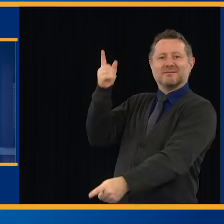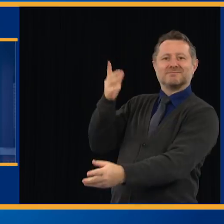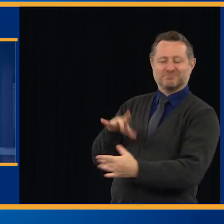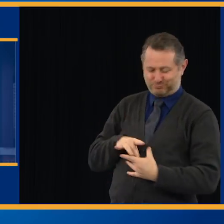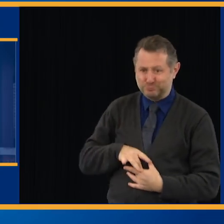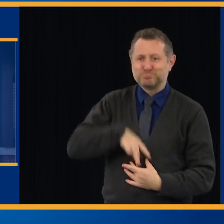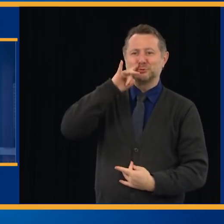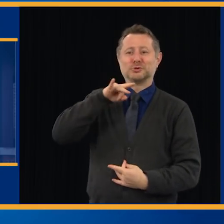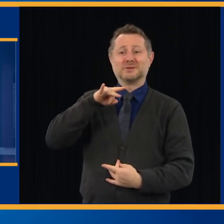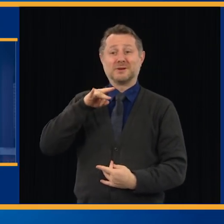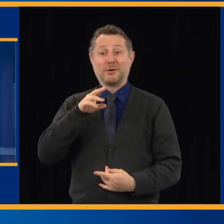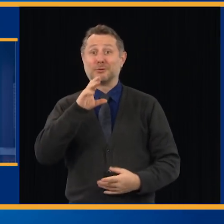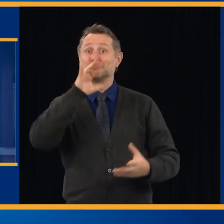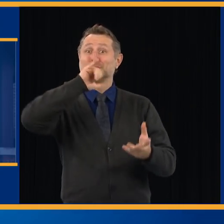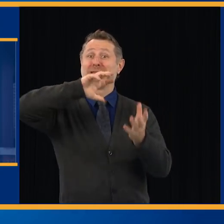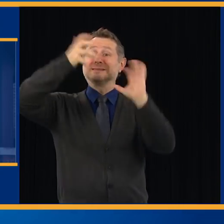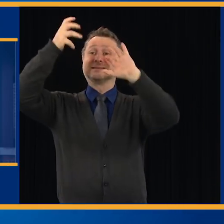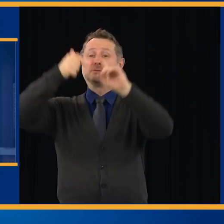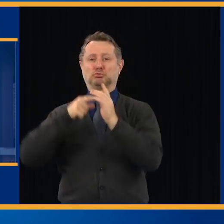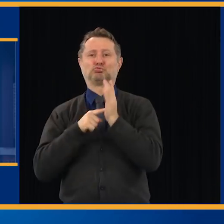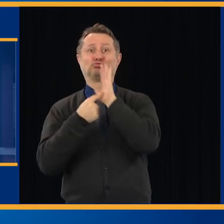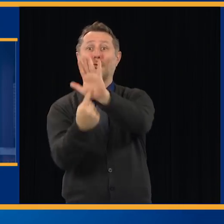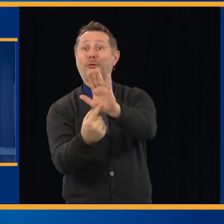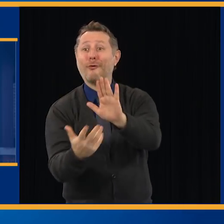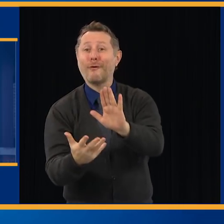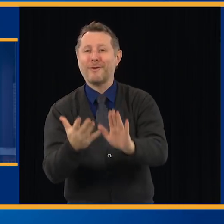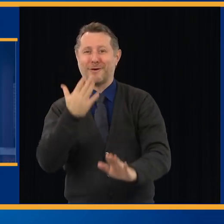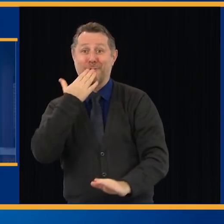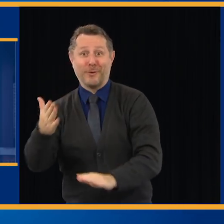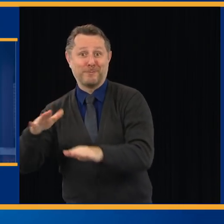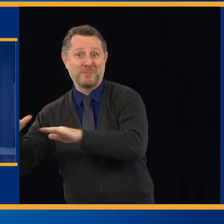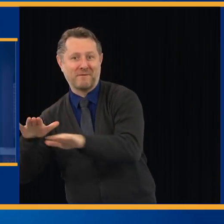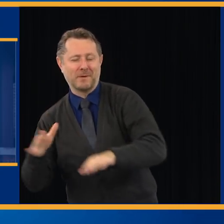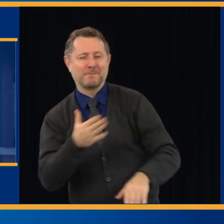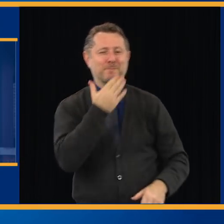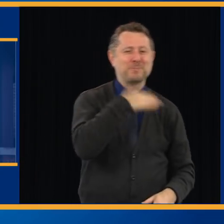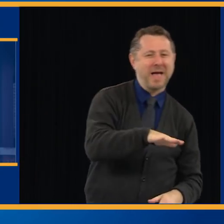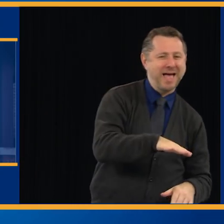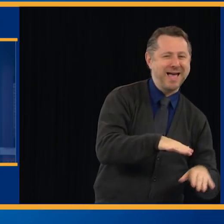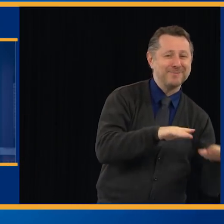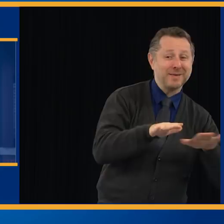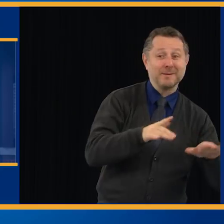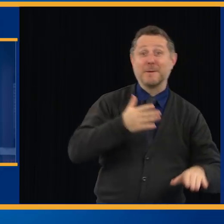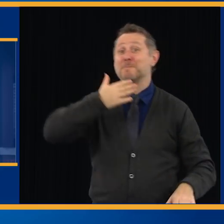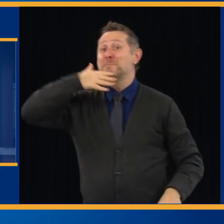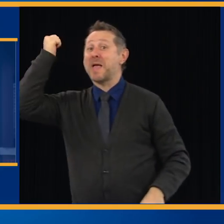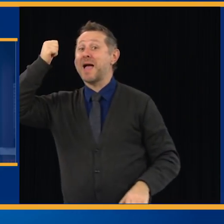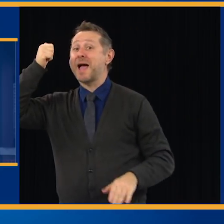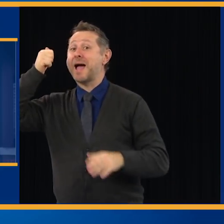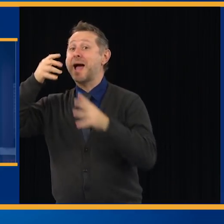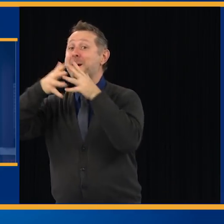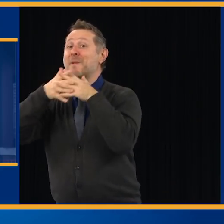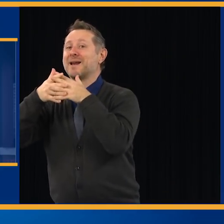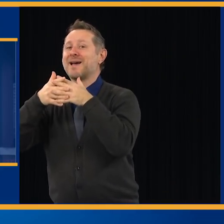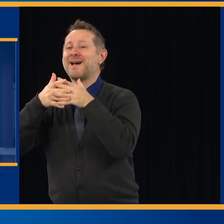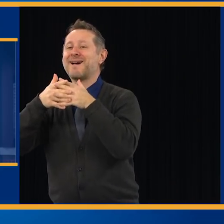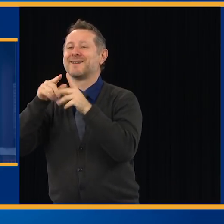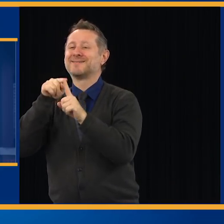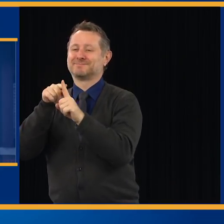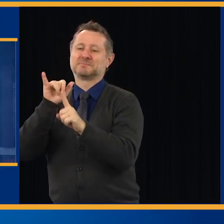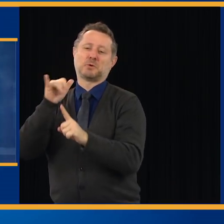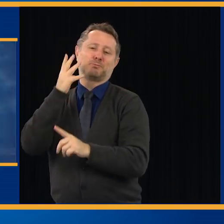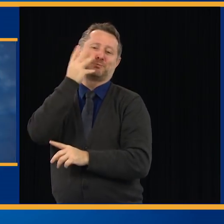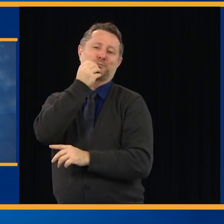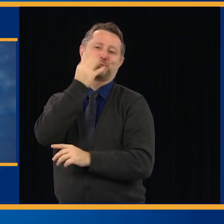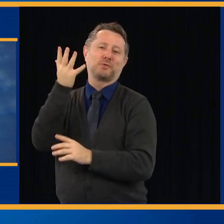and the worst. Yes. And the best of America is beautiful. And